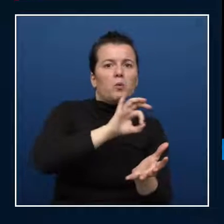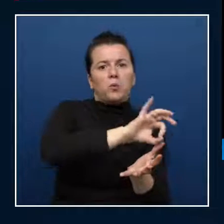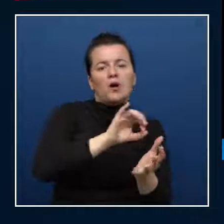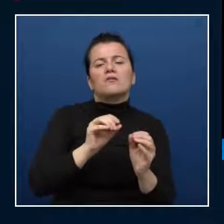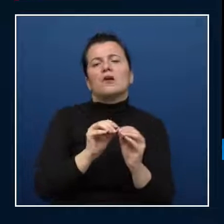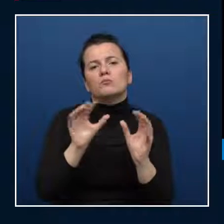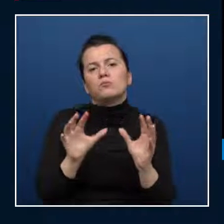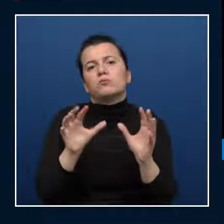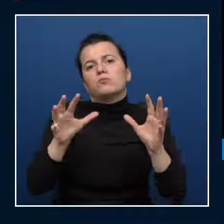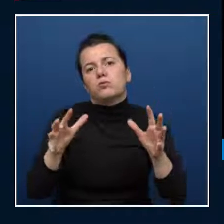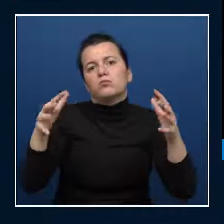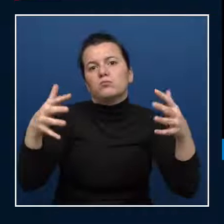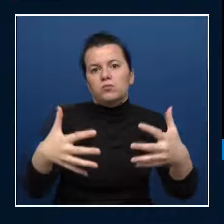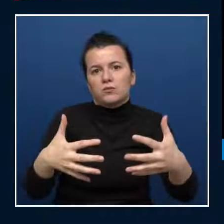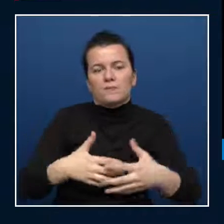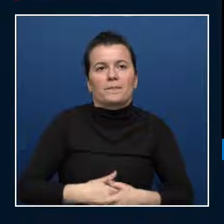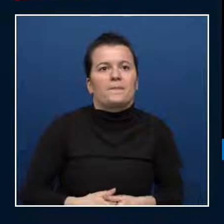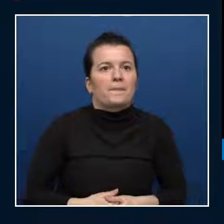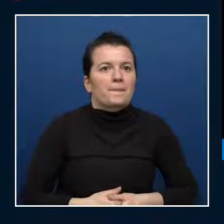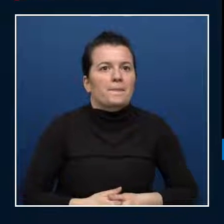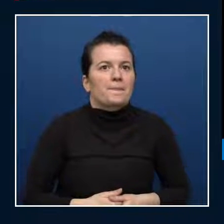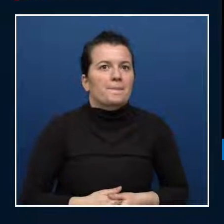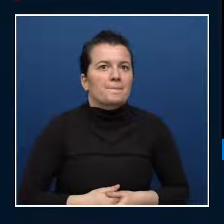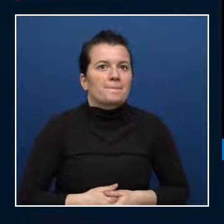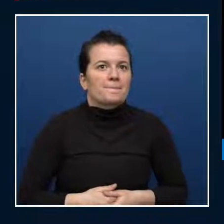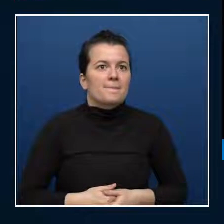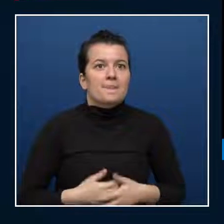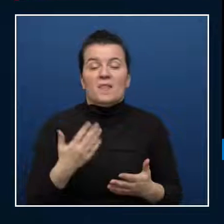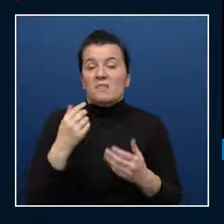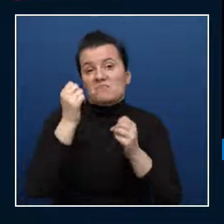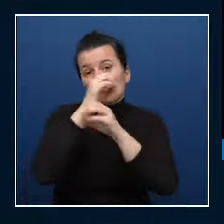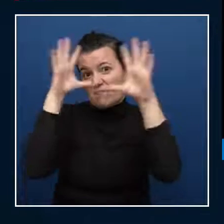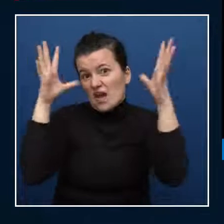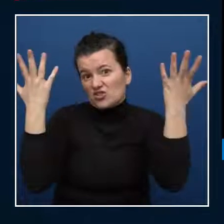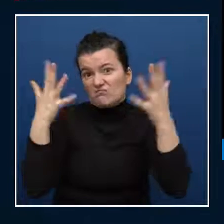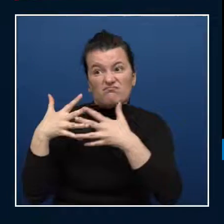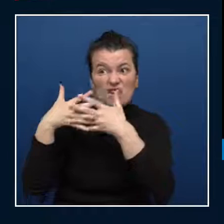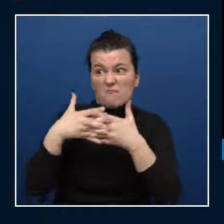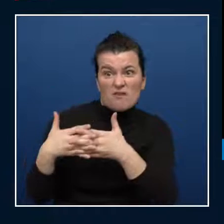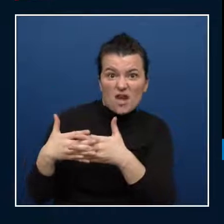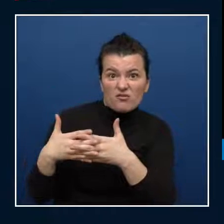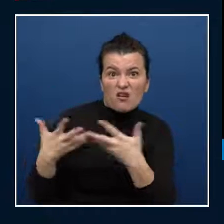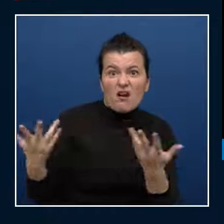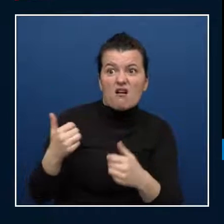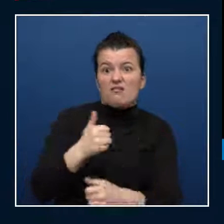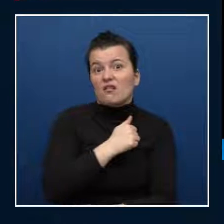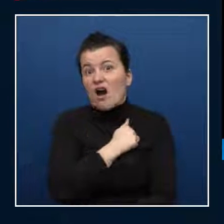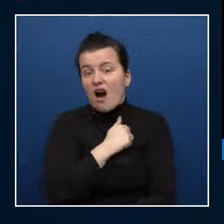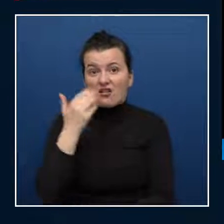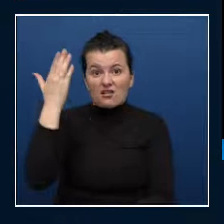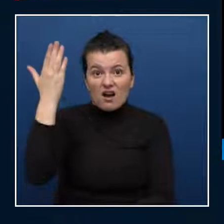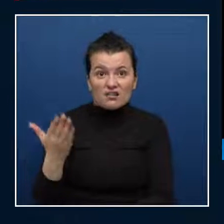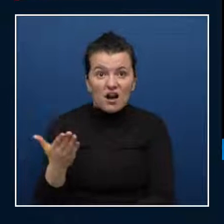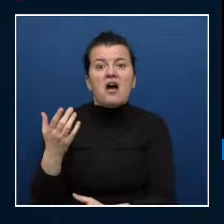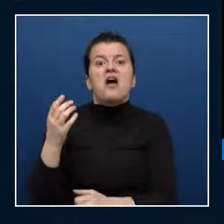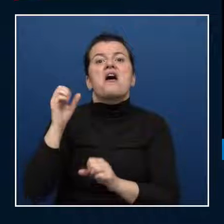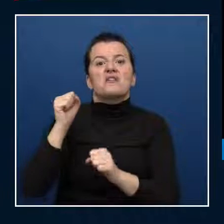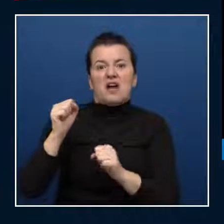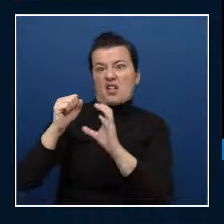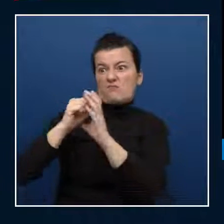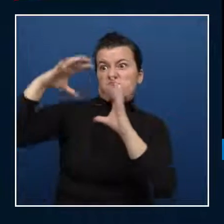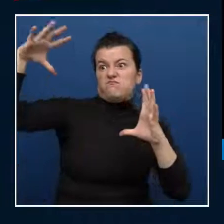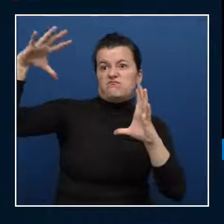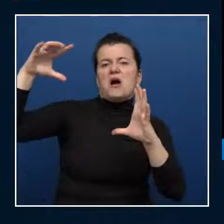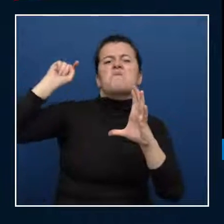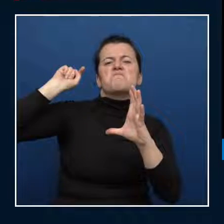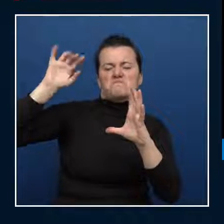into, the state. If you think about America or Canada, you can get down to the state, or you can get down to the province level and start to really